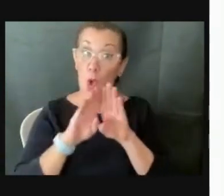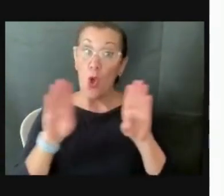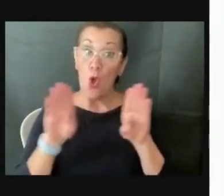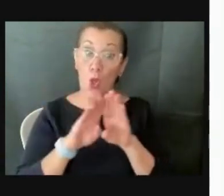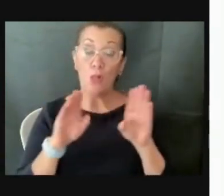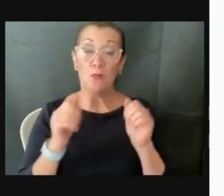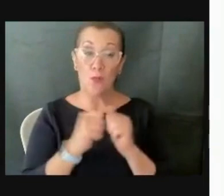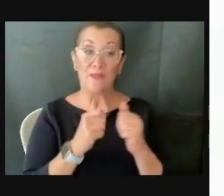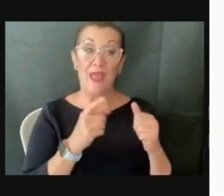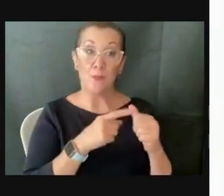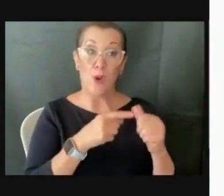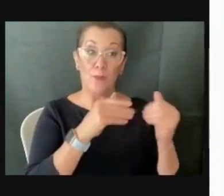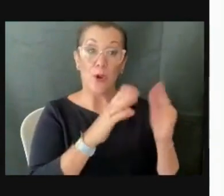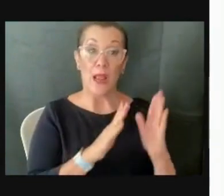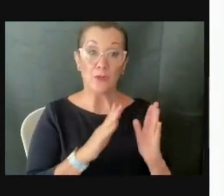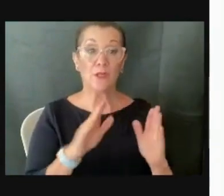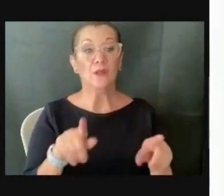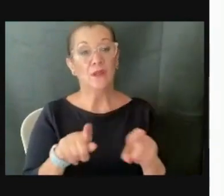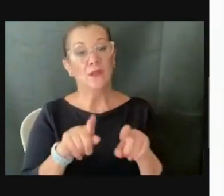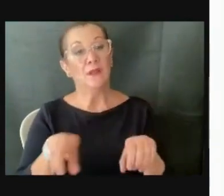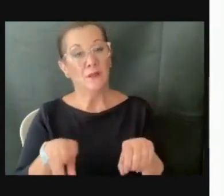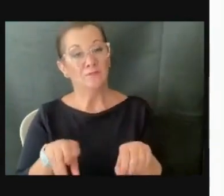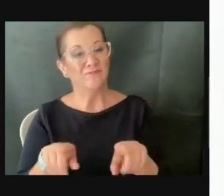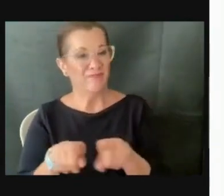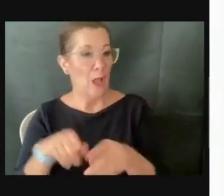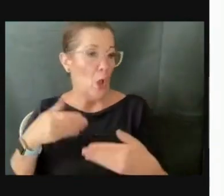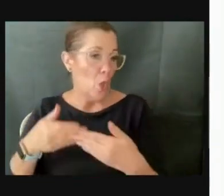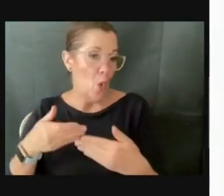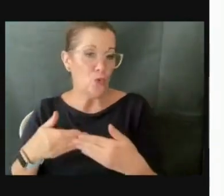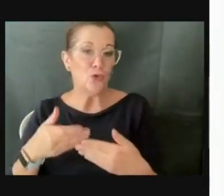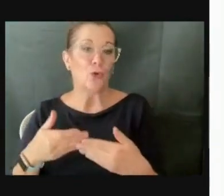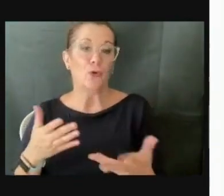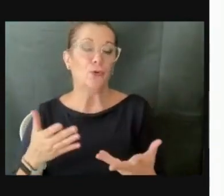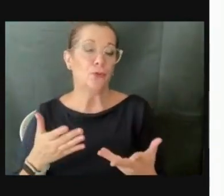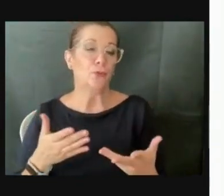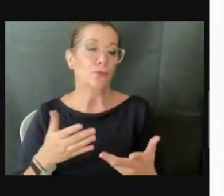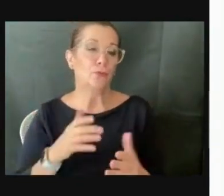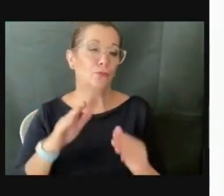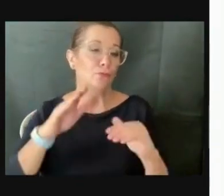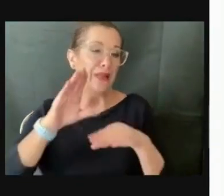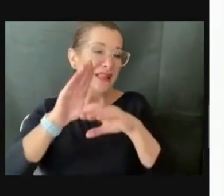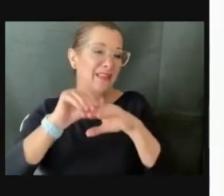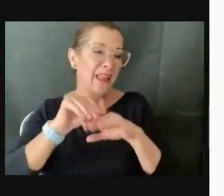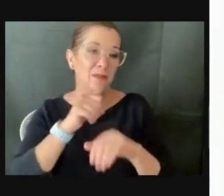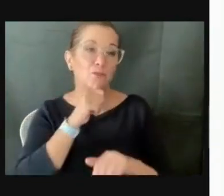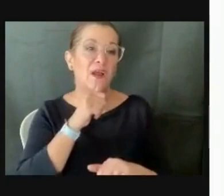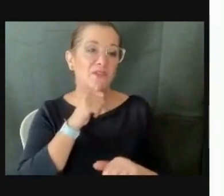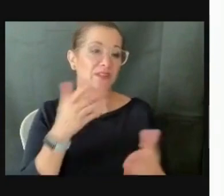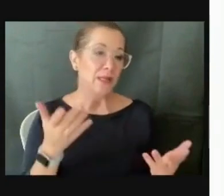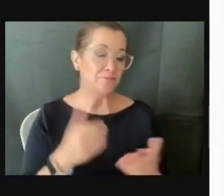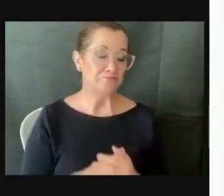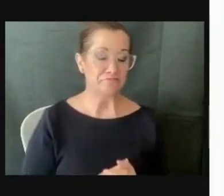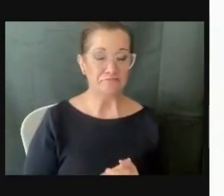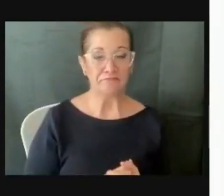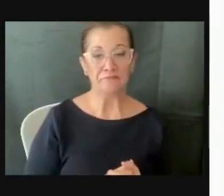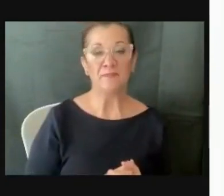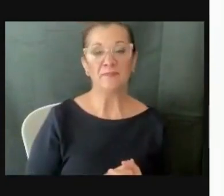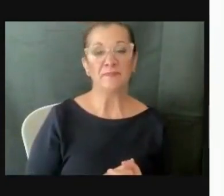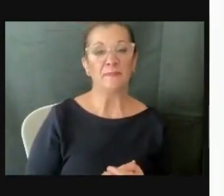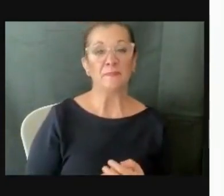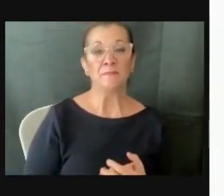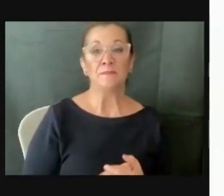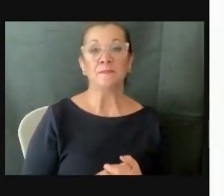dwelling. And of course, it's closer proximity and less privacy since the primary dwelling is attached.